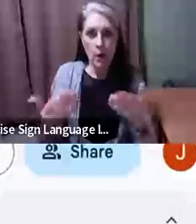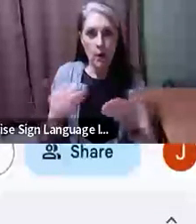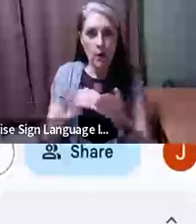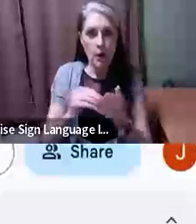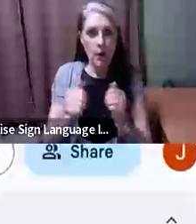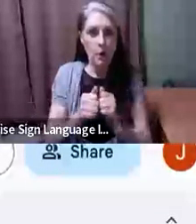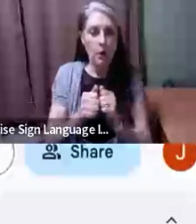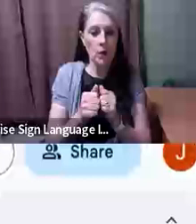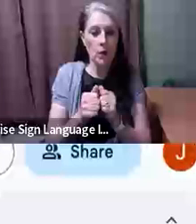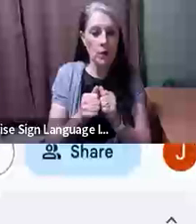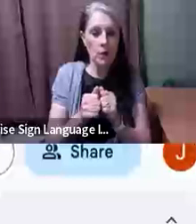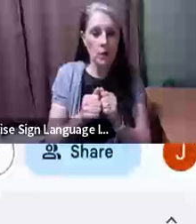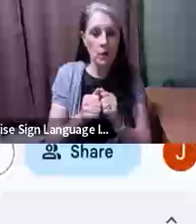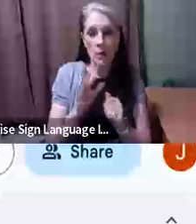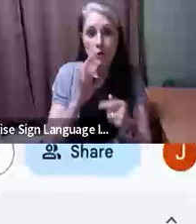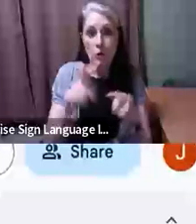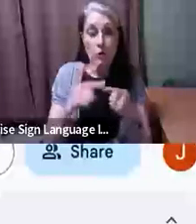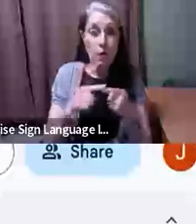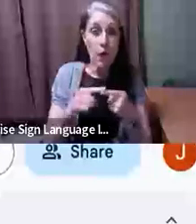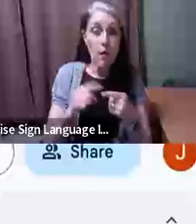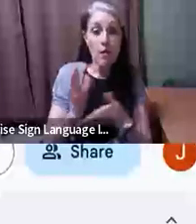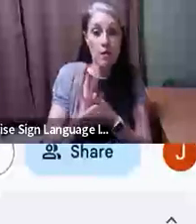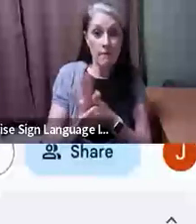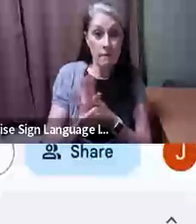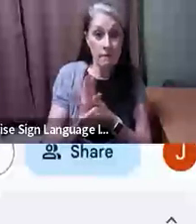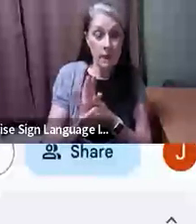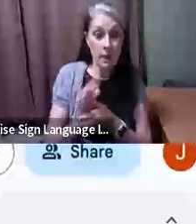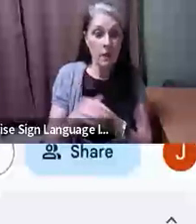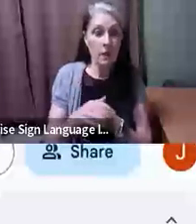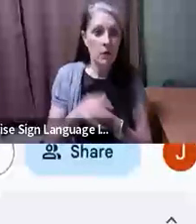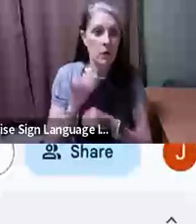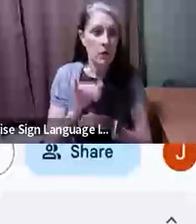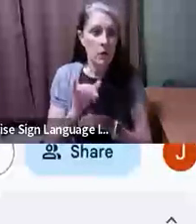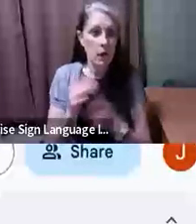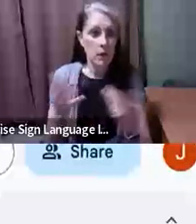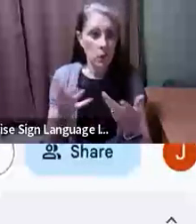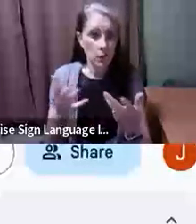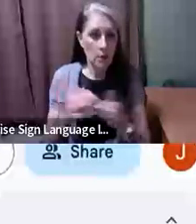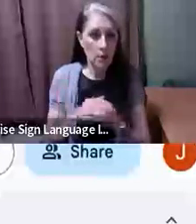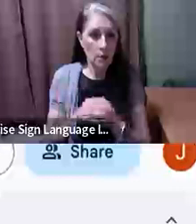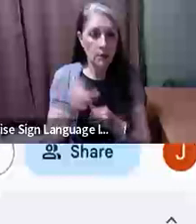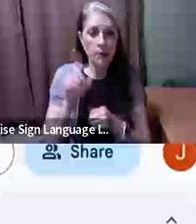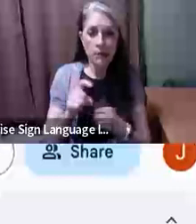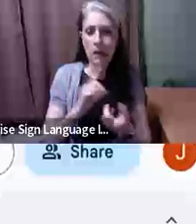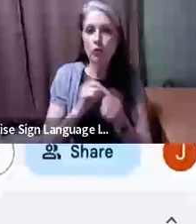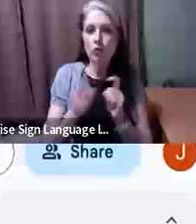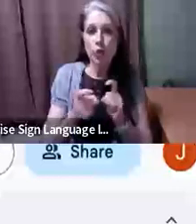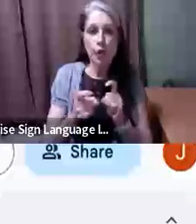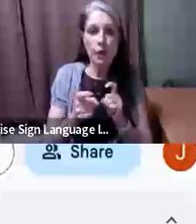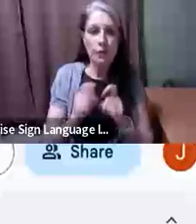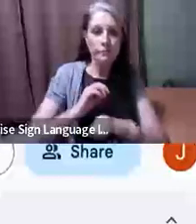the sentiment that was expressed in that video, which is that we have to change the